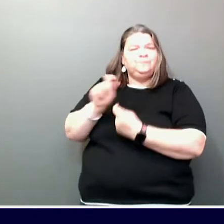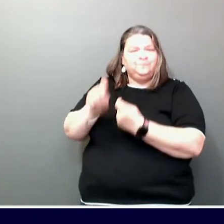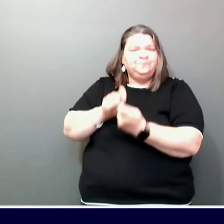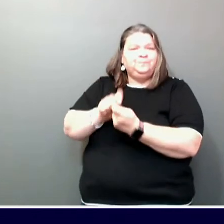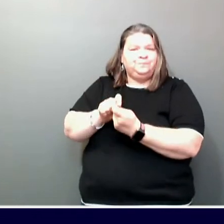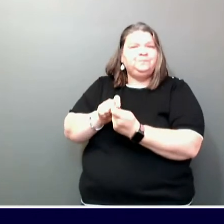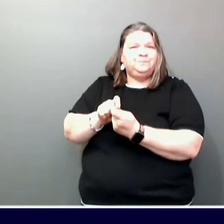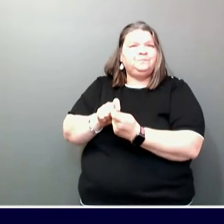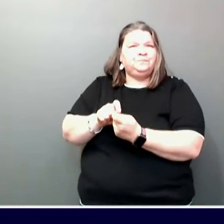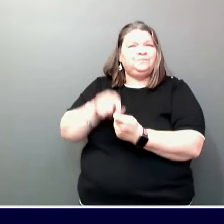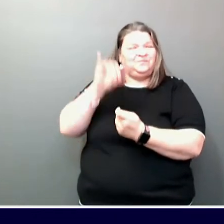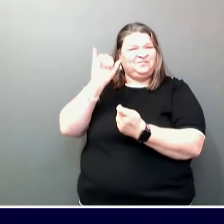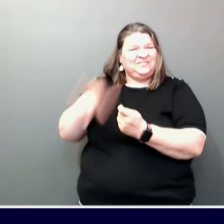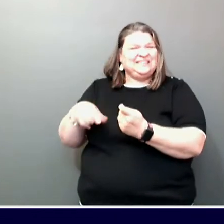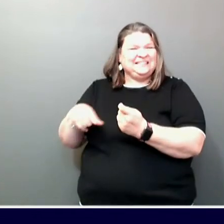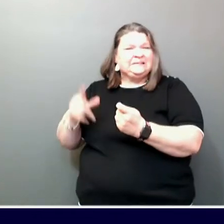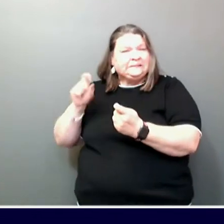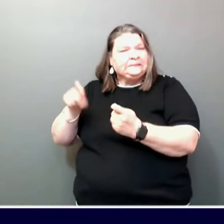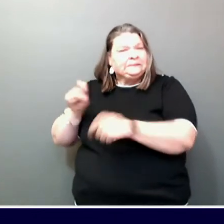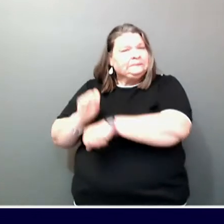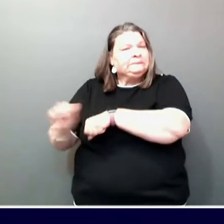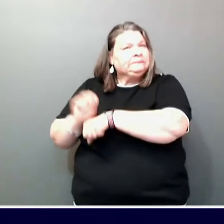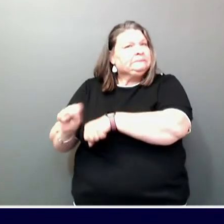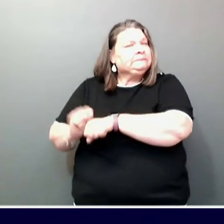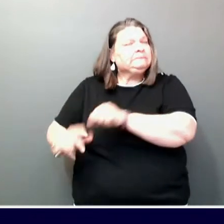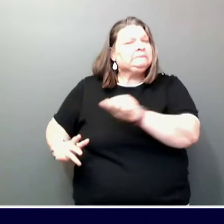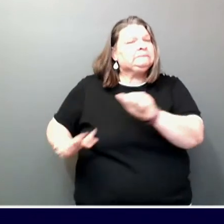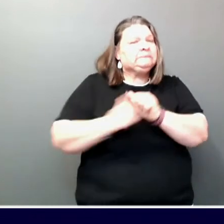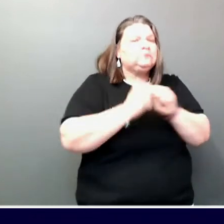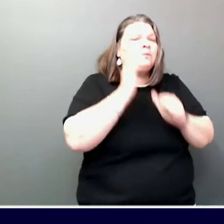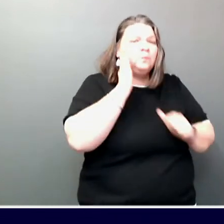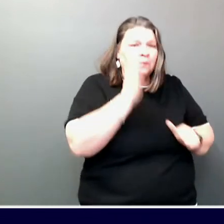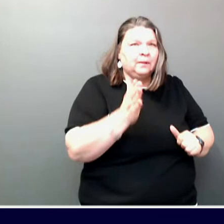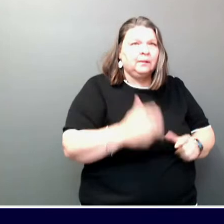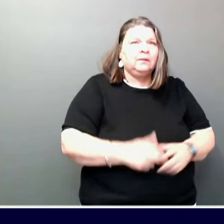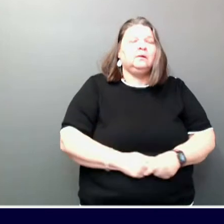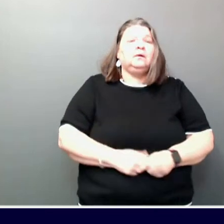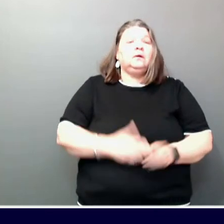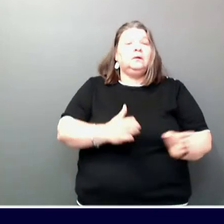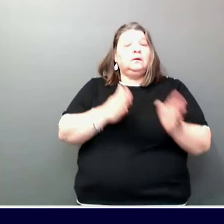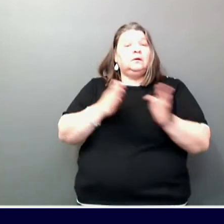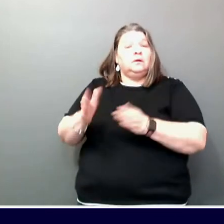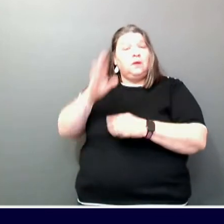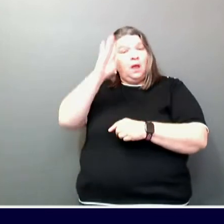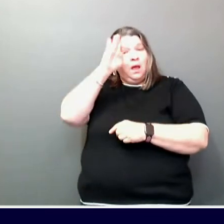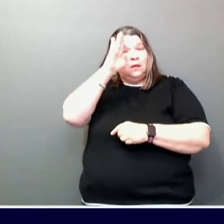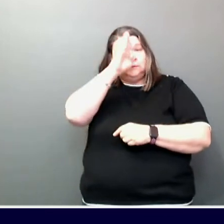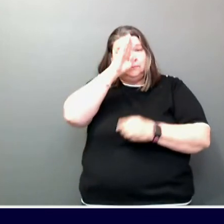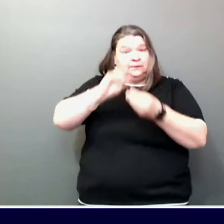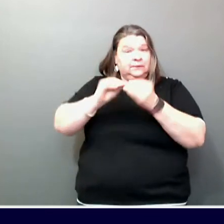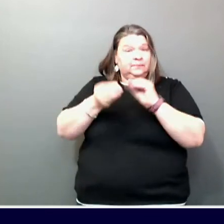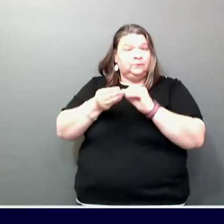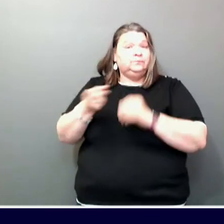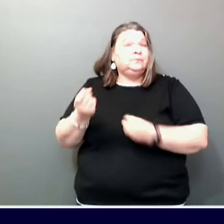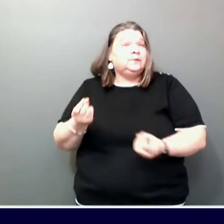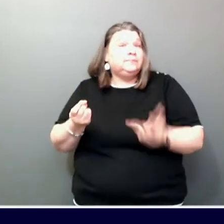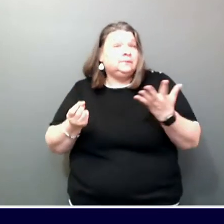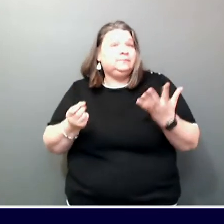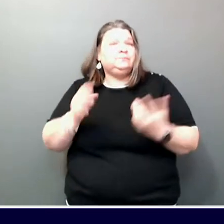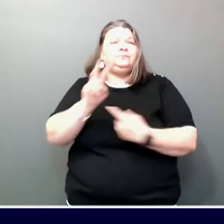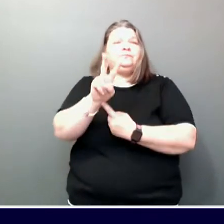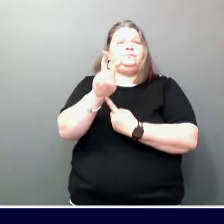Turning next to hospitalizations, as of this morning, there were 249 people hospitalized